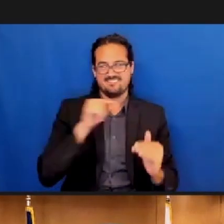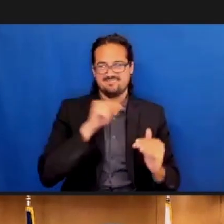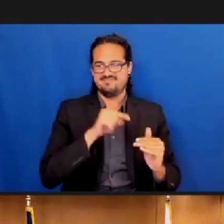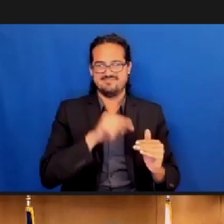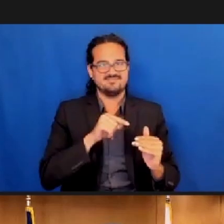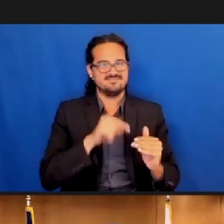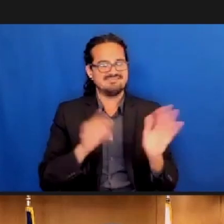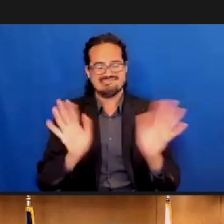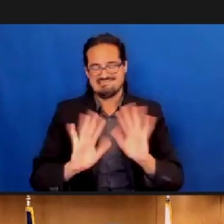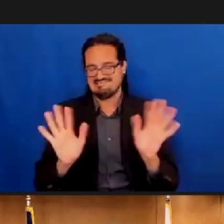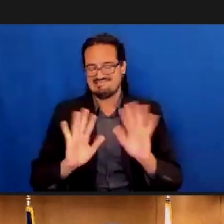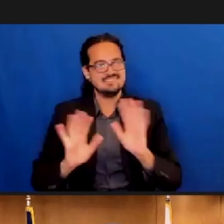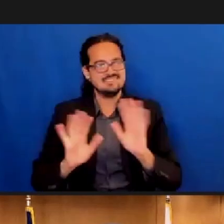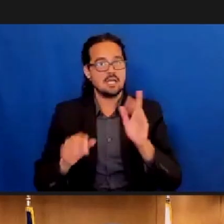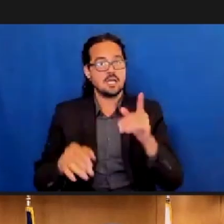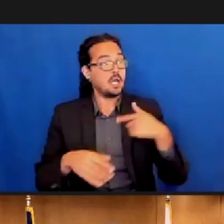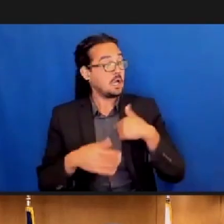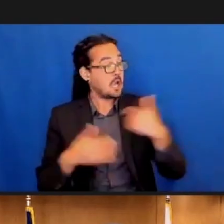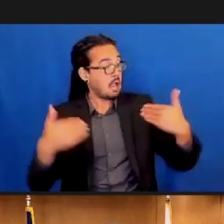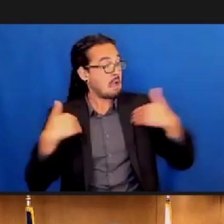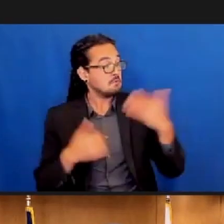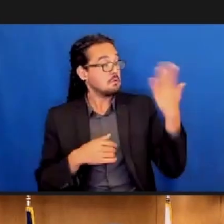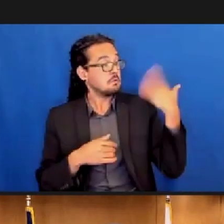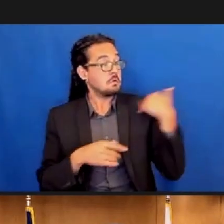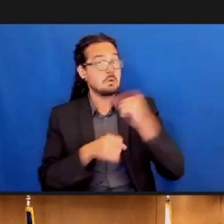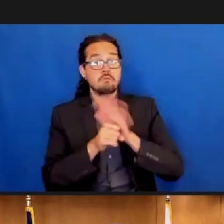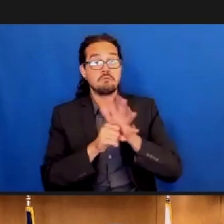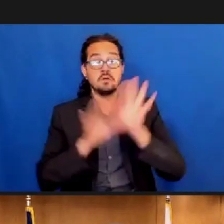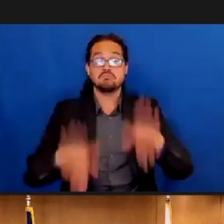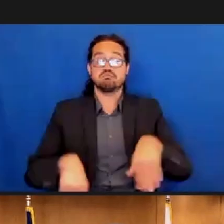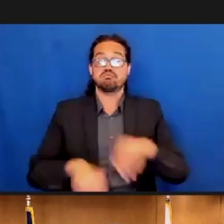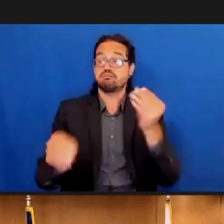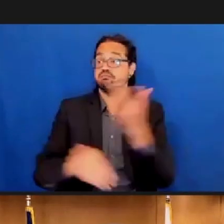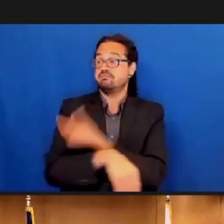vaccination. All right, thank you.